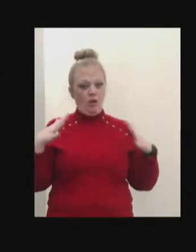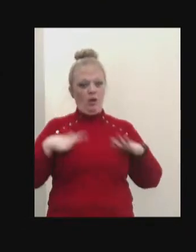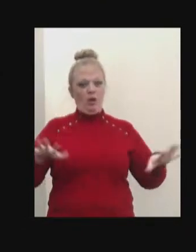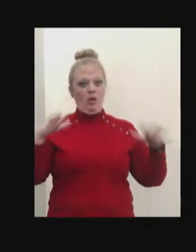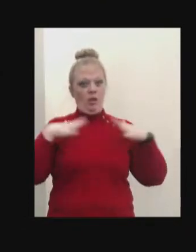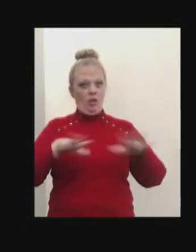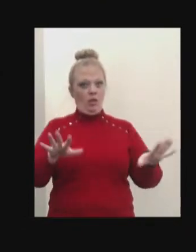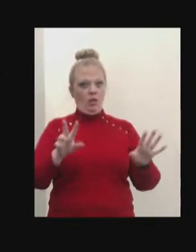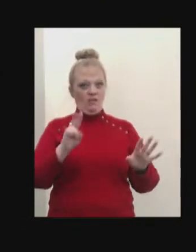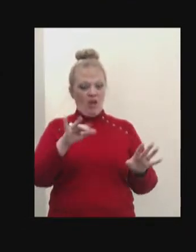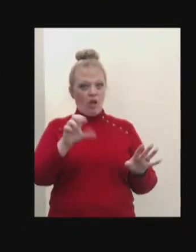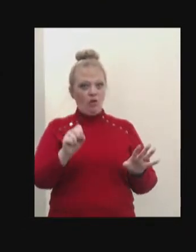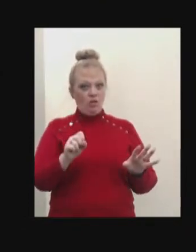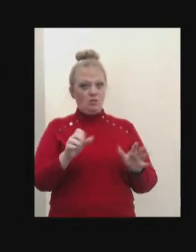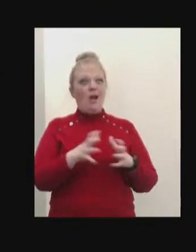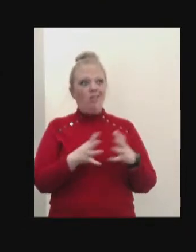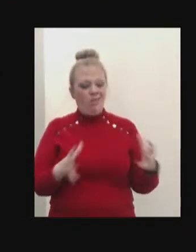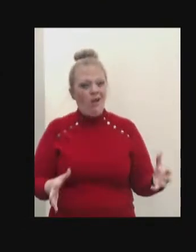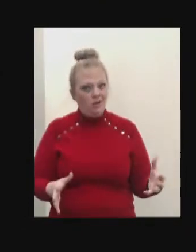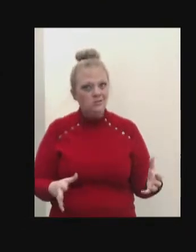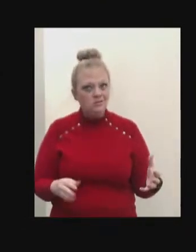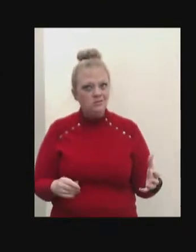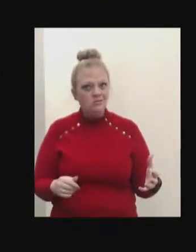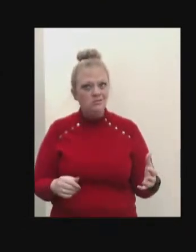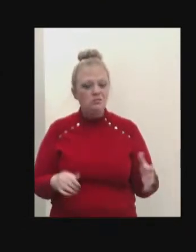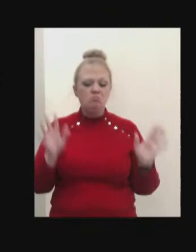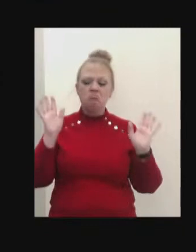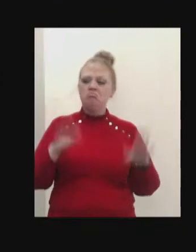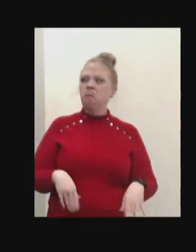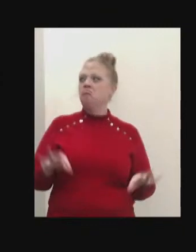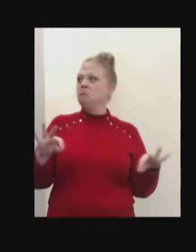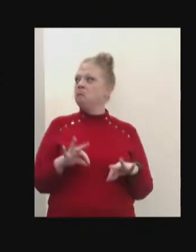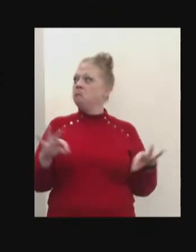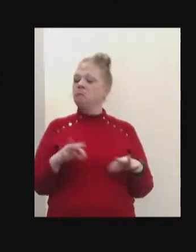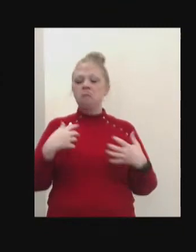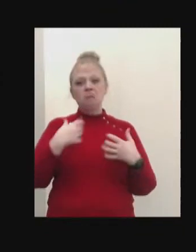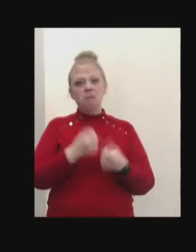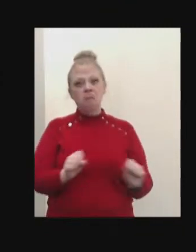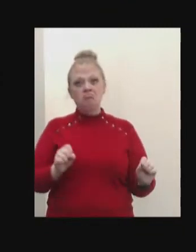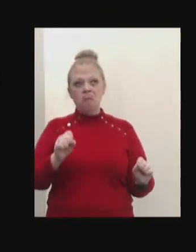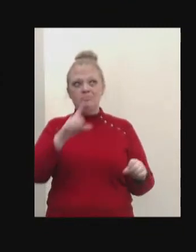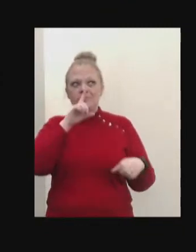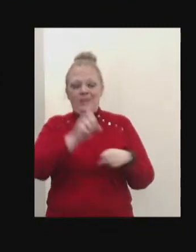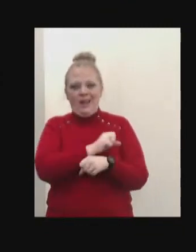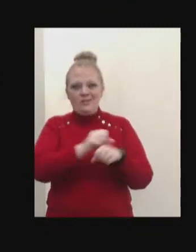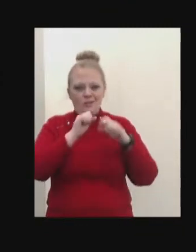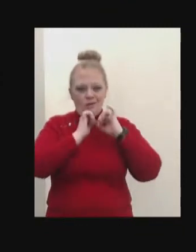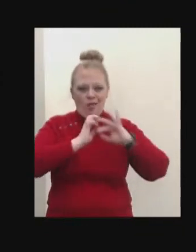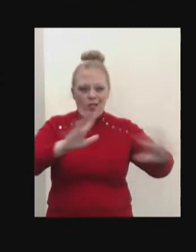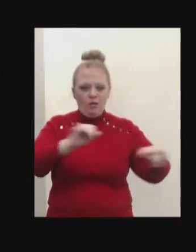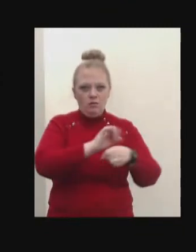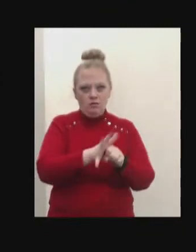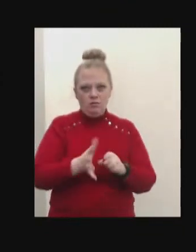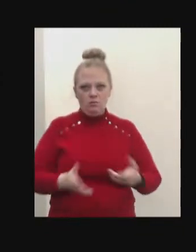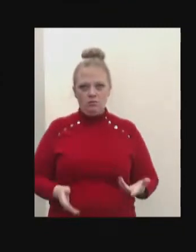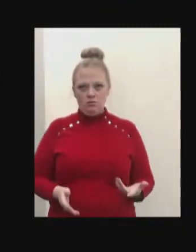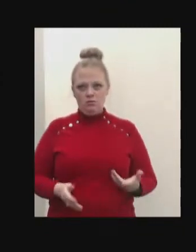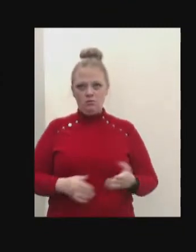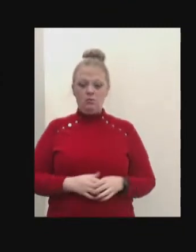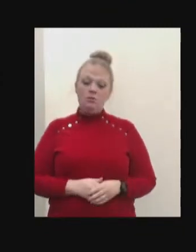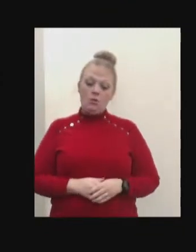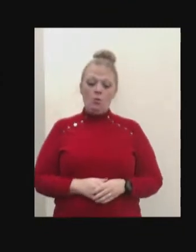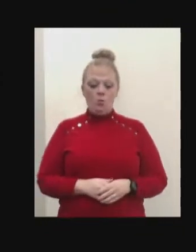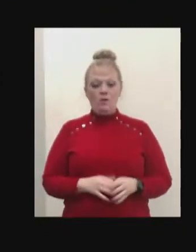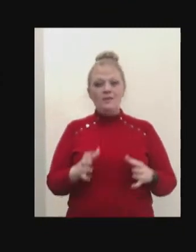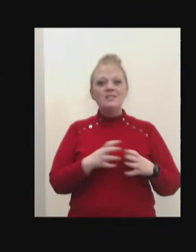it in an asymptomatic phase, thinking you're safe when in fact you actually are spreading COVID-19. So there is a lot of concern